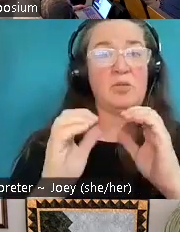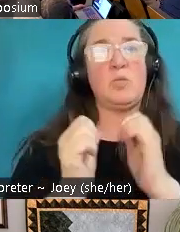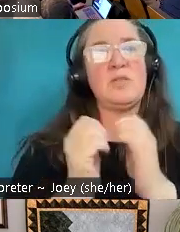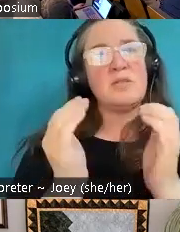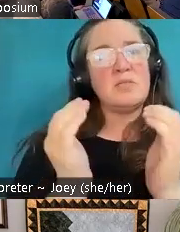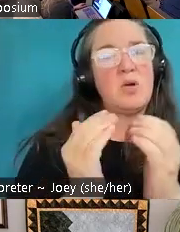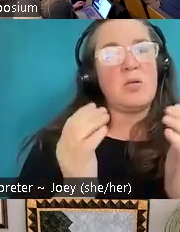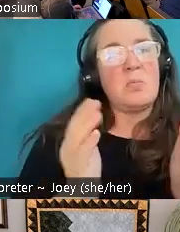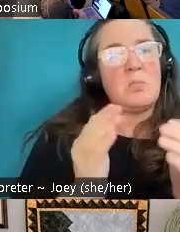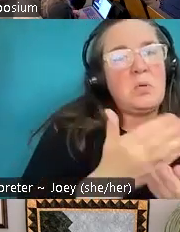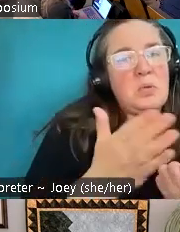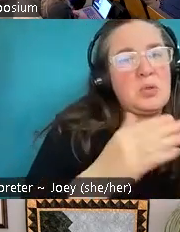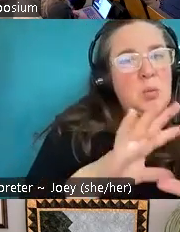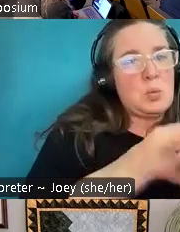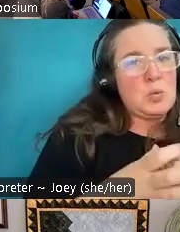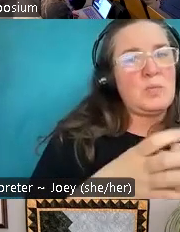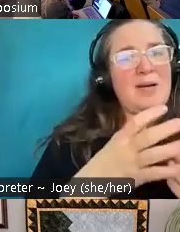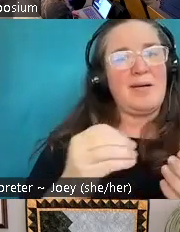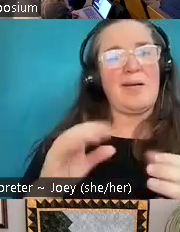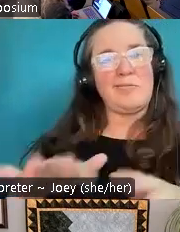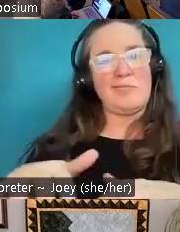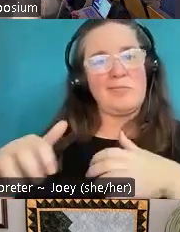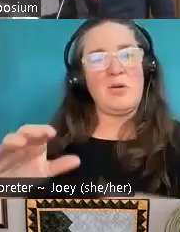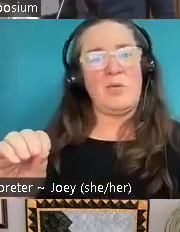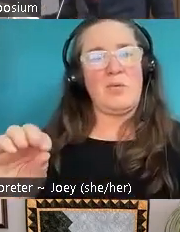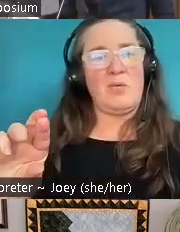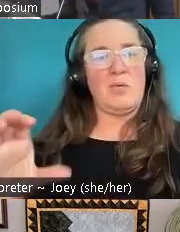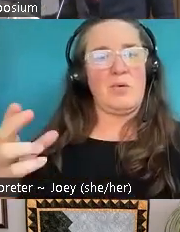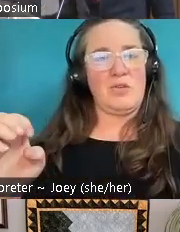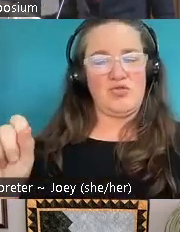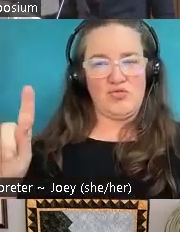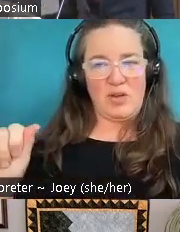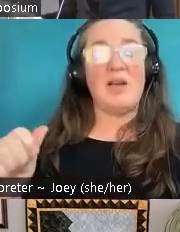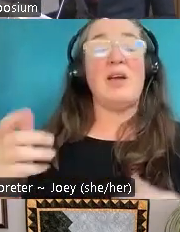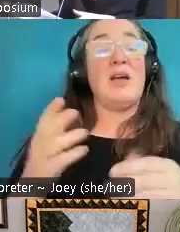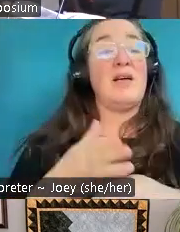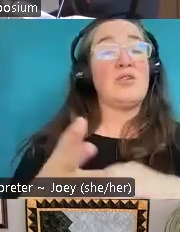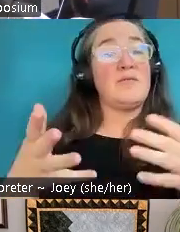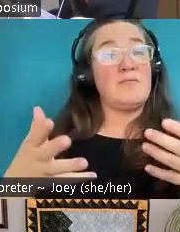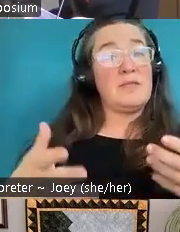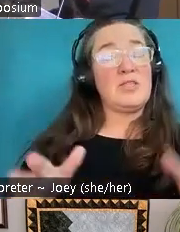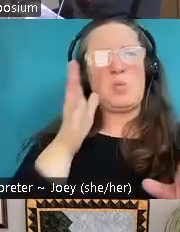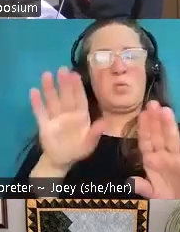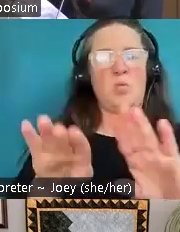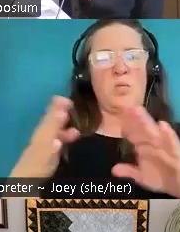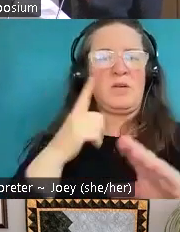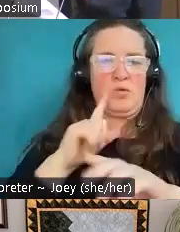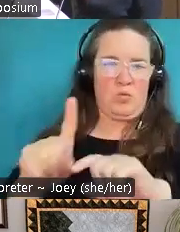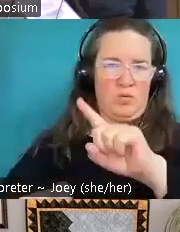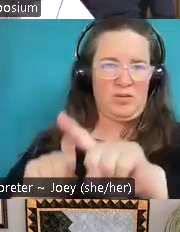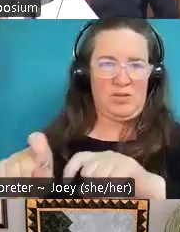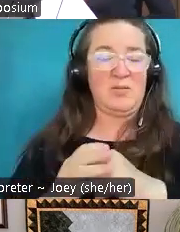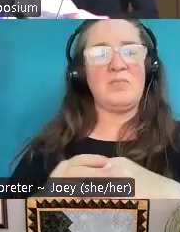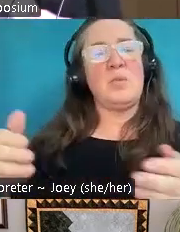orchestras. And after her presentation, Allison will take questions from the audience. So please join me in welcoming Allison